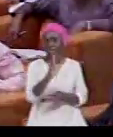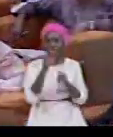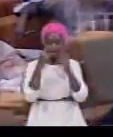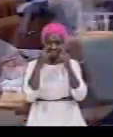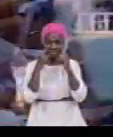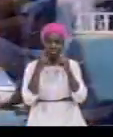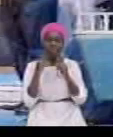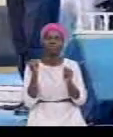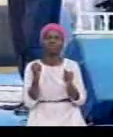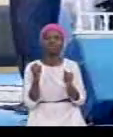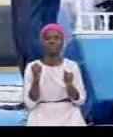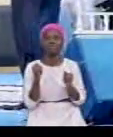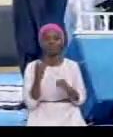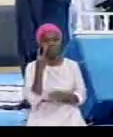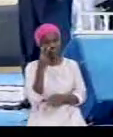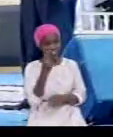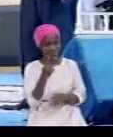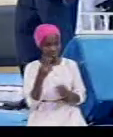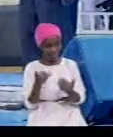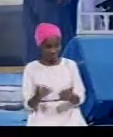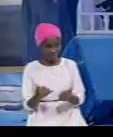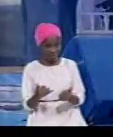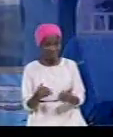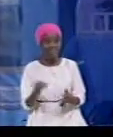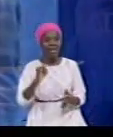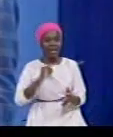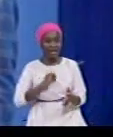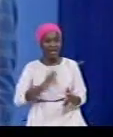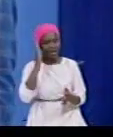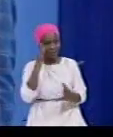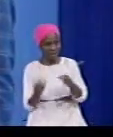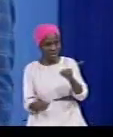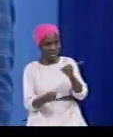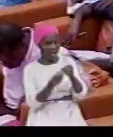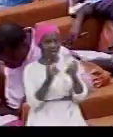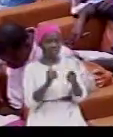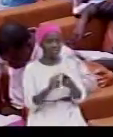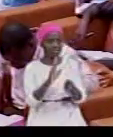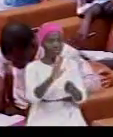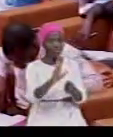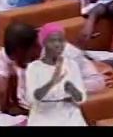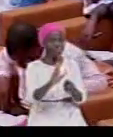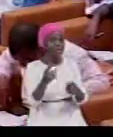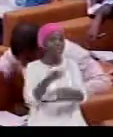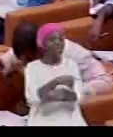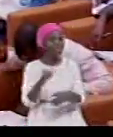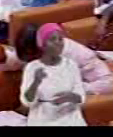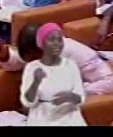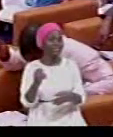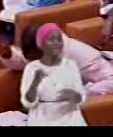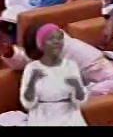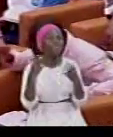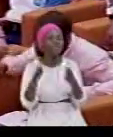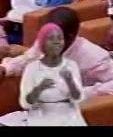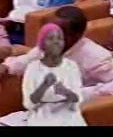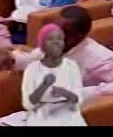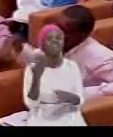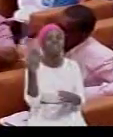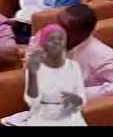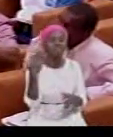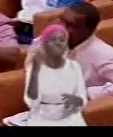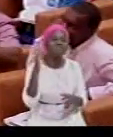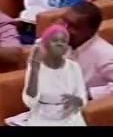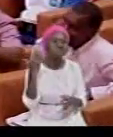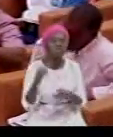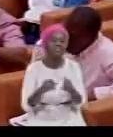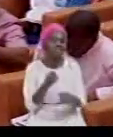tears. Behold, I will add to thy days, tell me, 15 years.